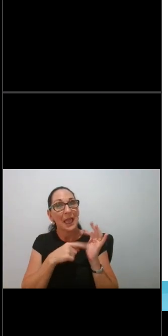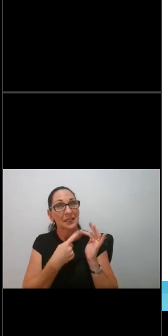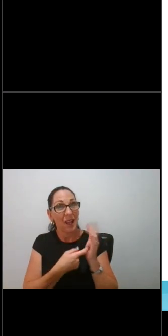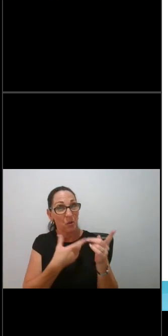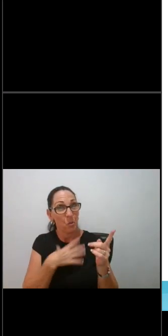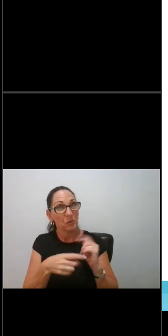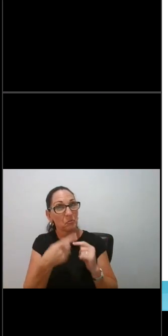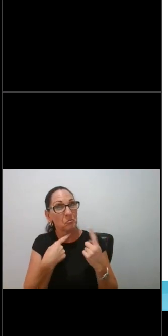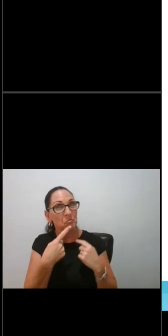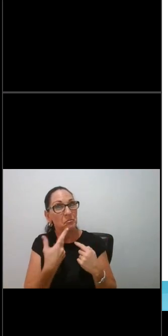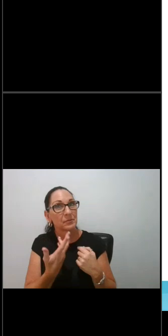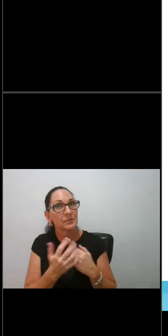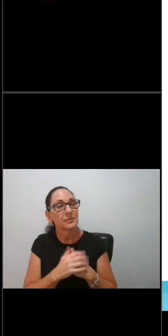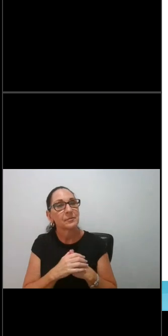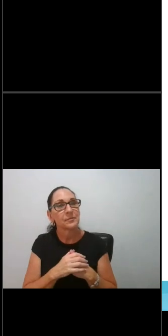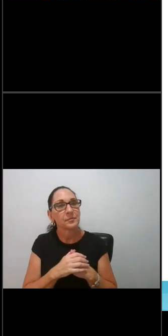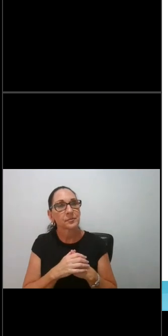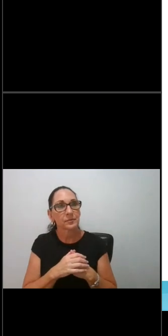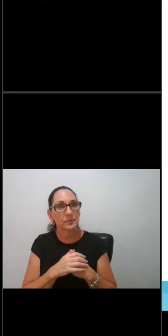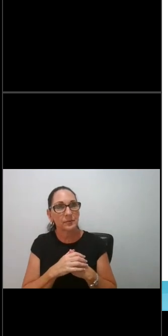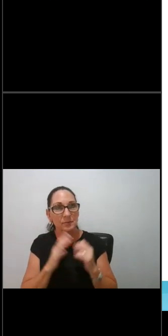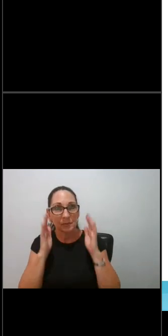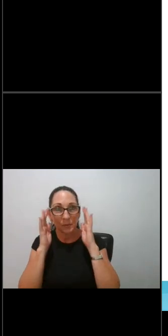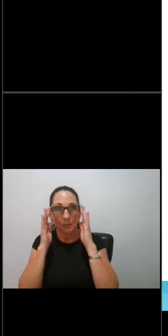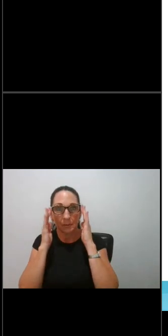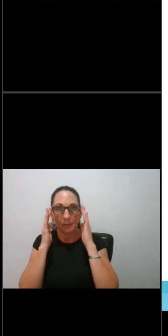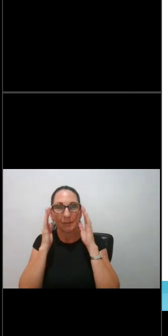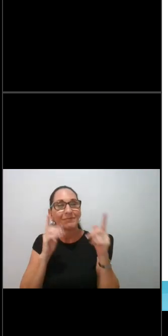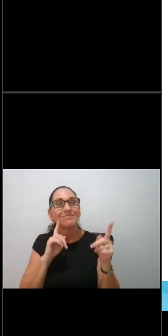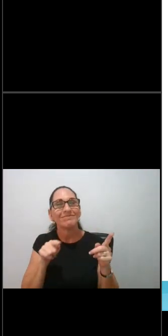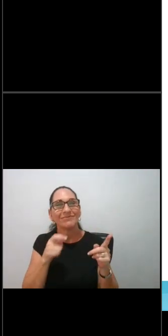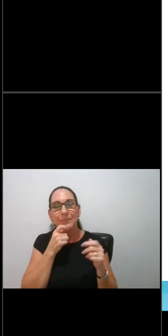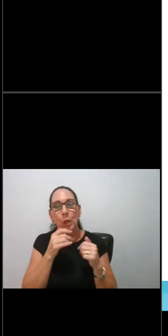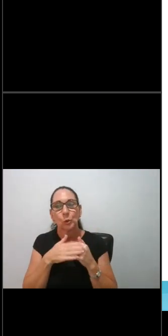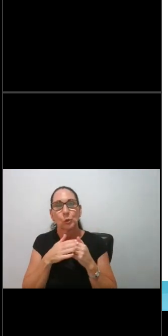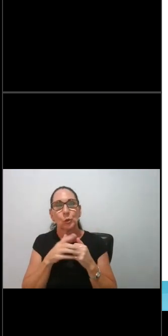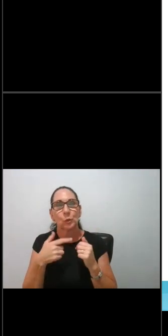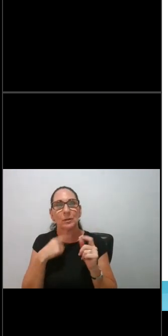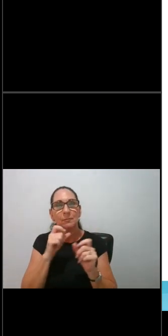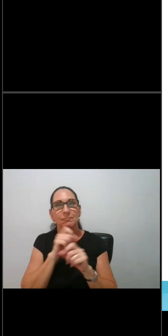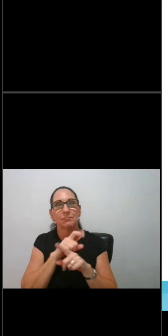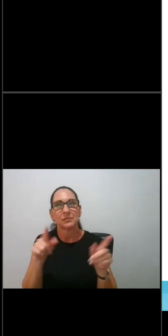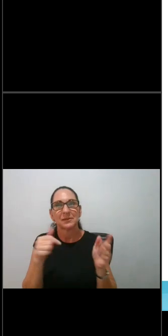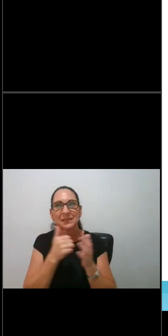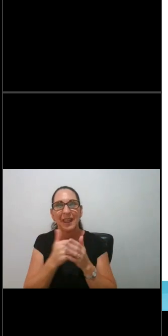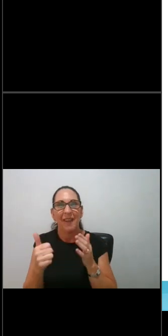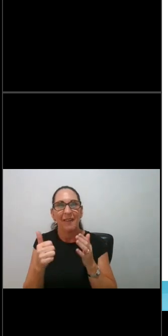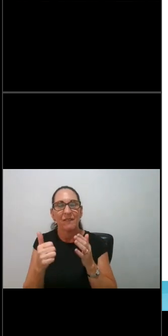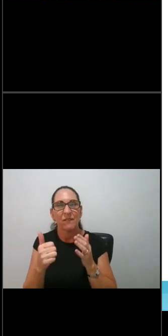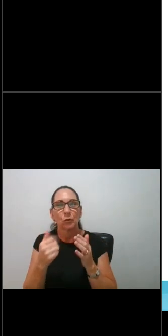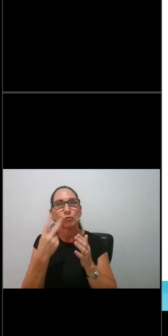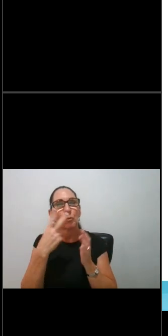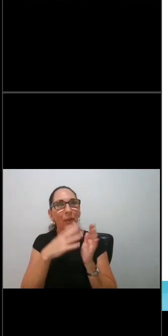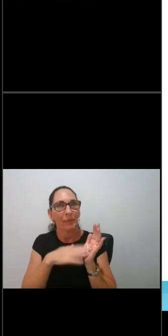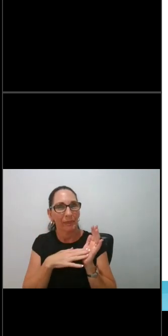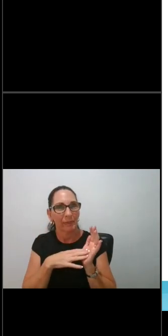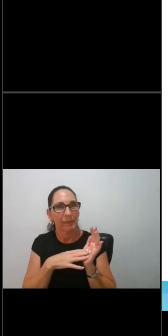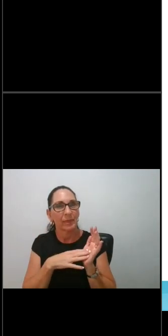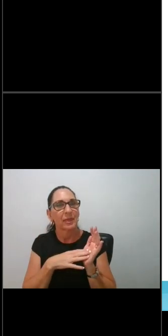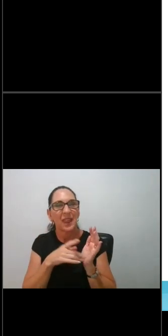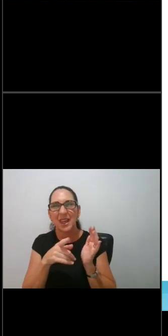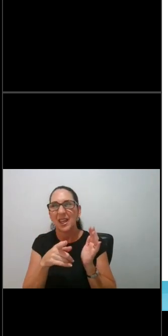or? I think this is a fairly new thing for us. We're sending out a newsletter about monthly. It's not long, it's a really